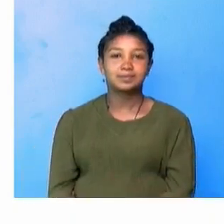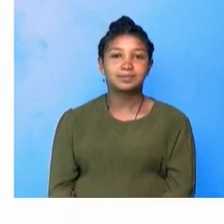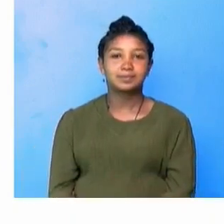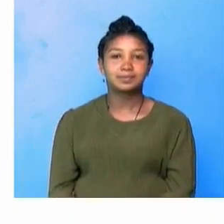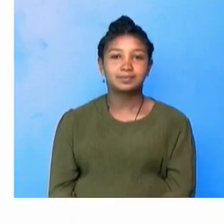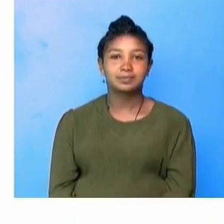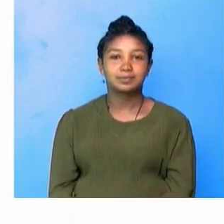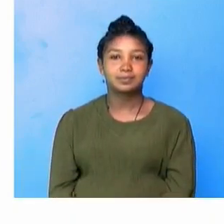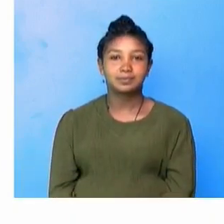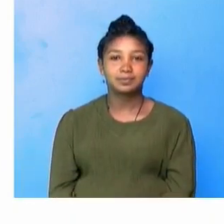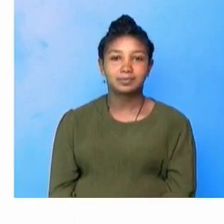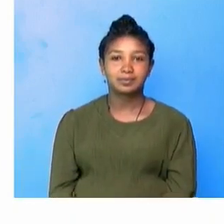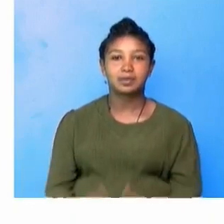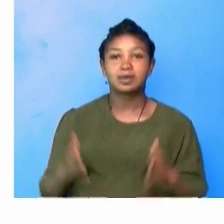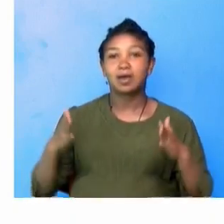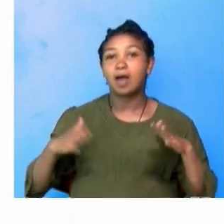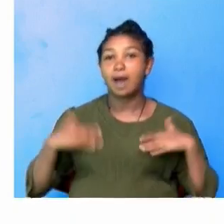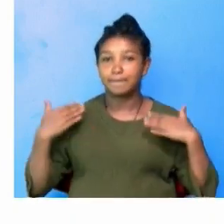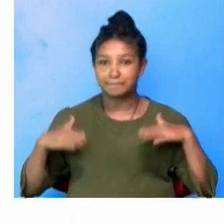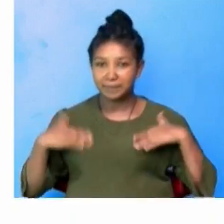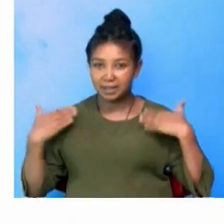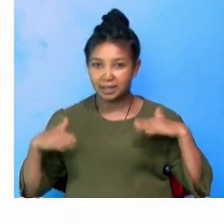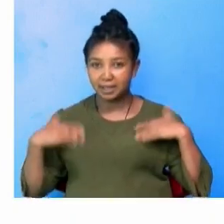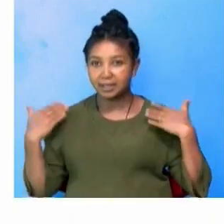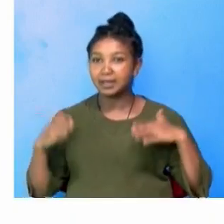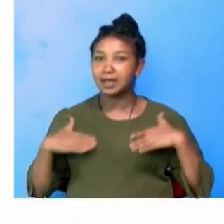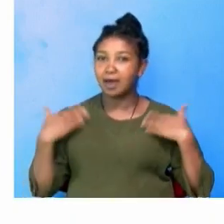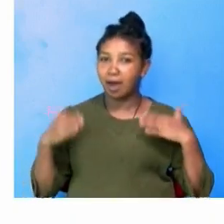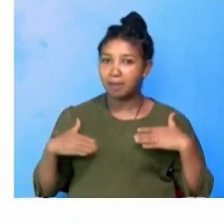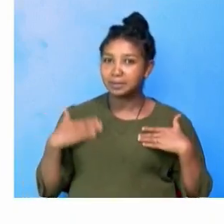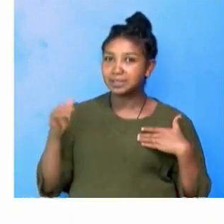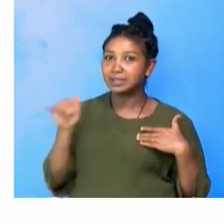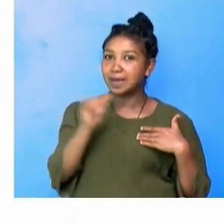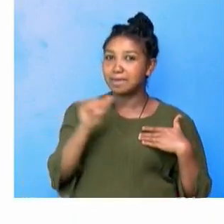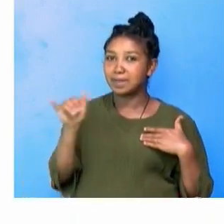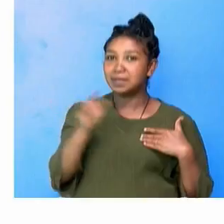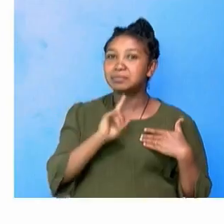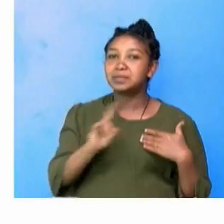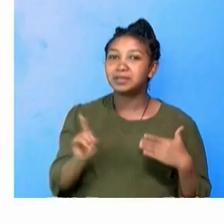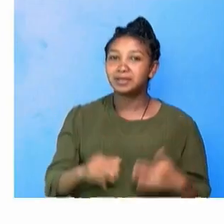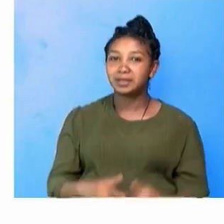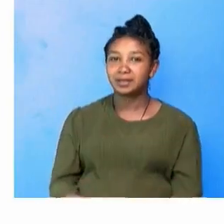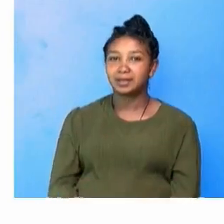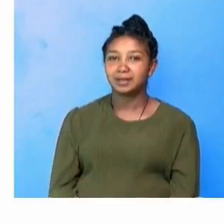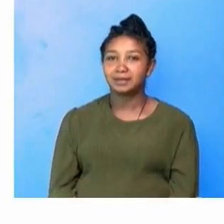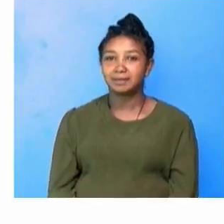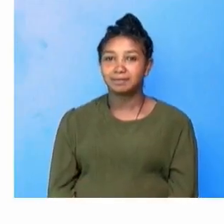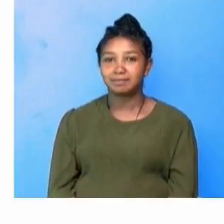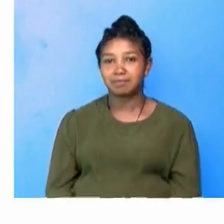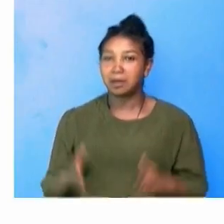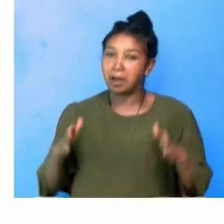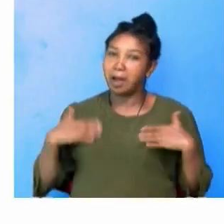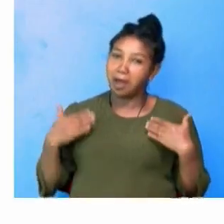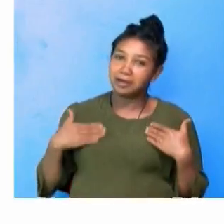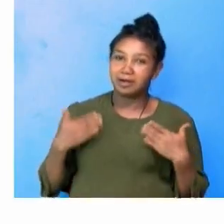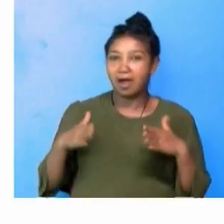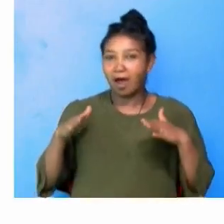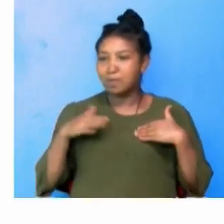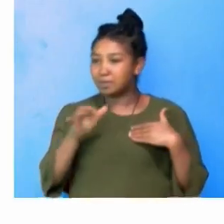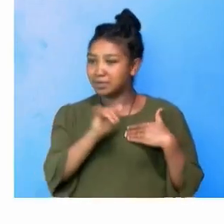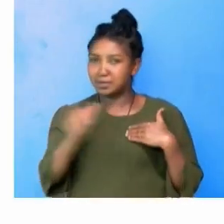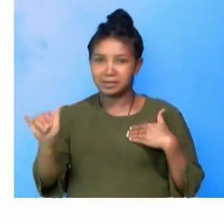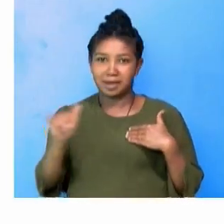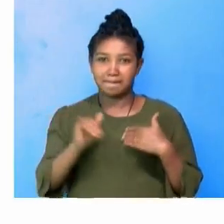Here is the word happy. We can have the same meaning. It's called glad.